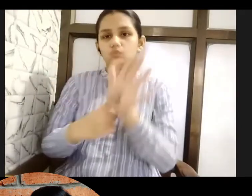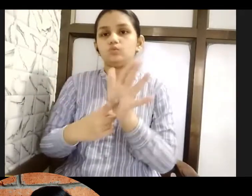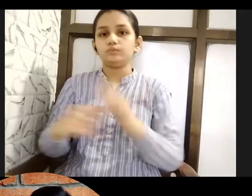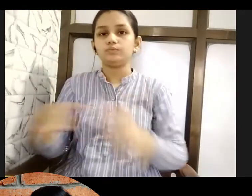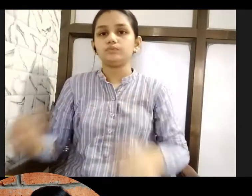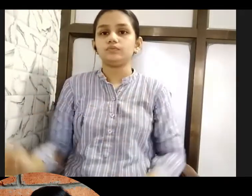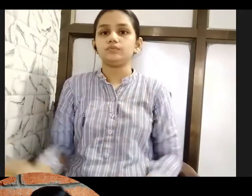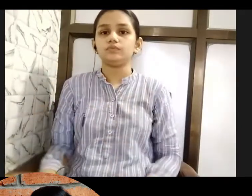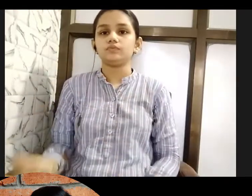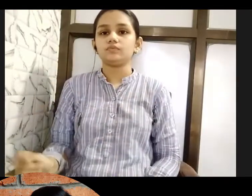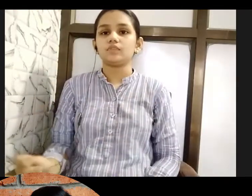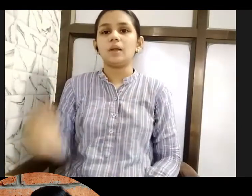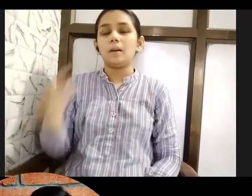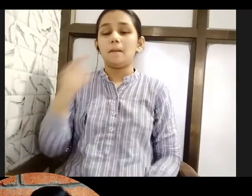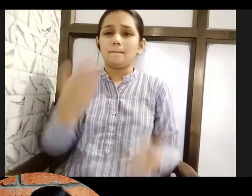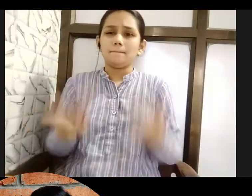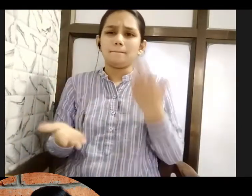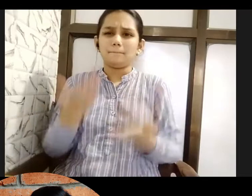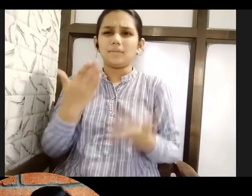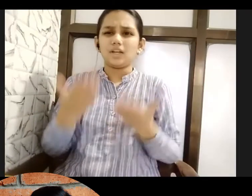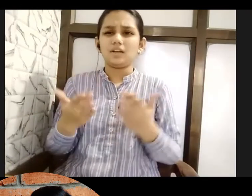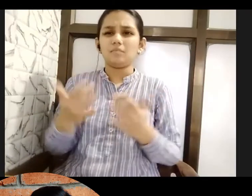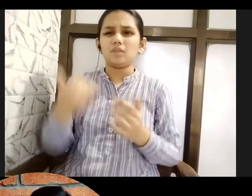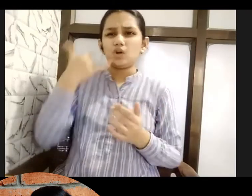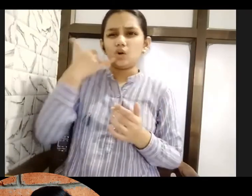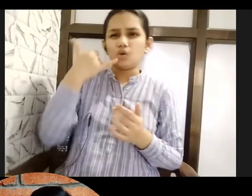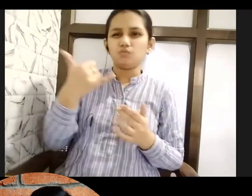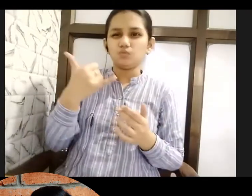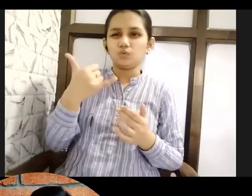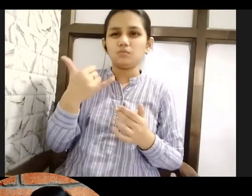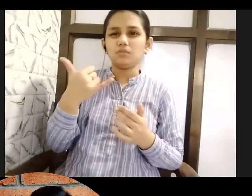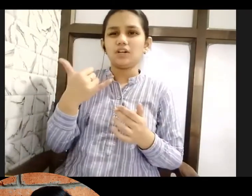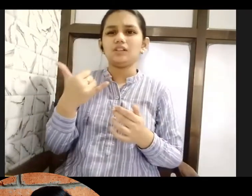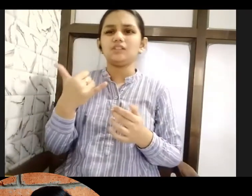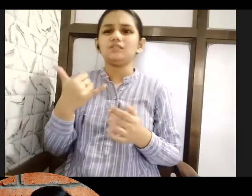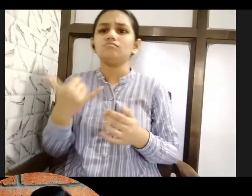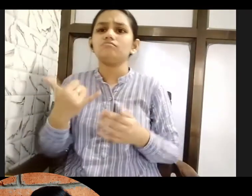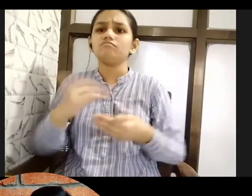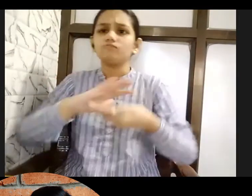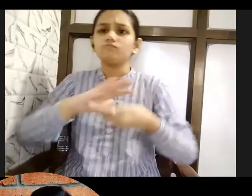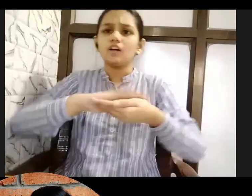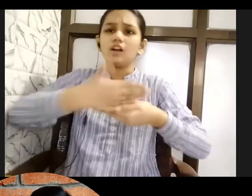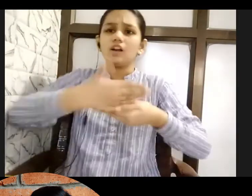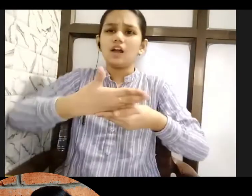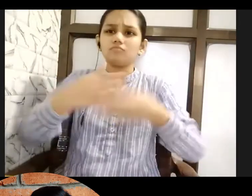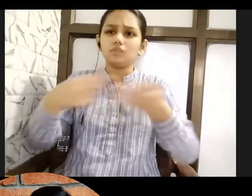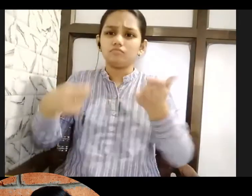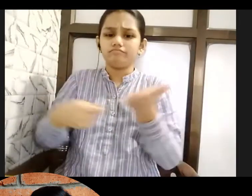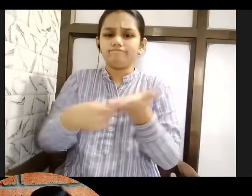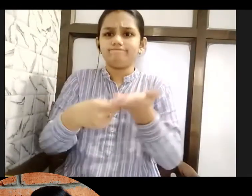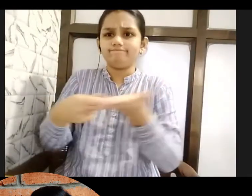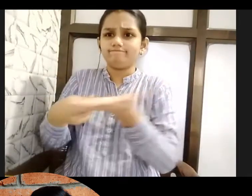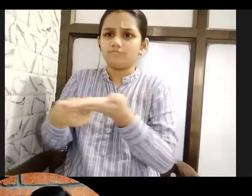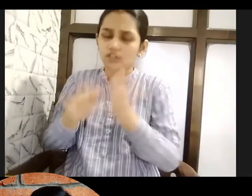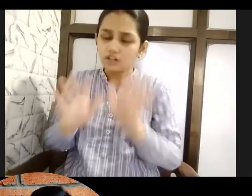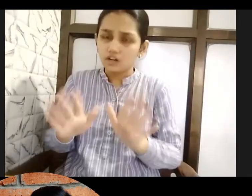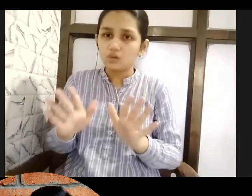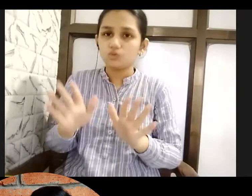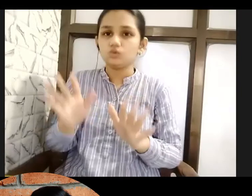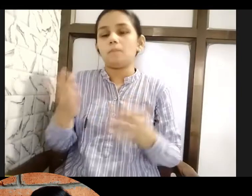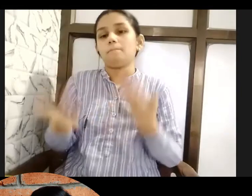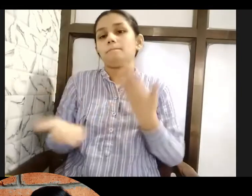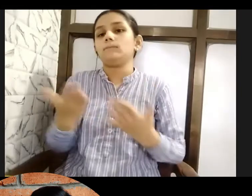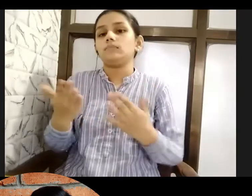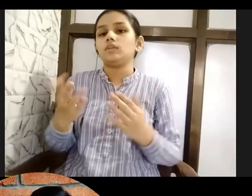Maybe because my mobile is adjusted with the laptop, it is not allowing me to crop it, right? So if you want to